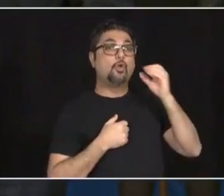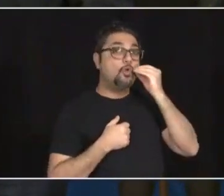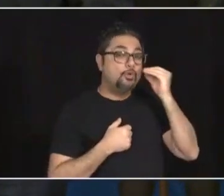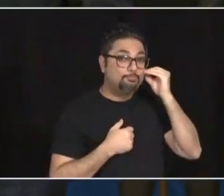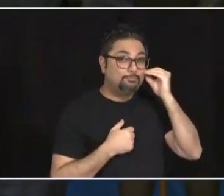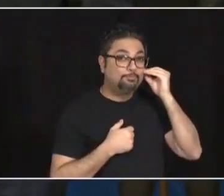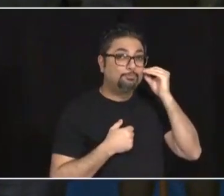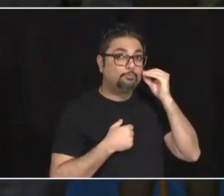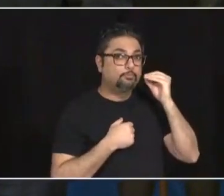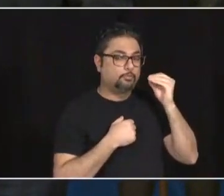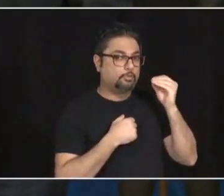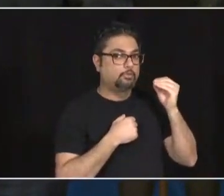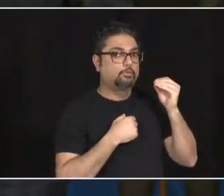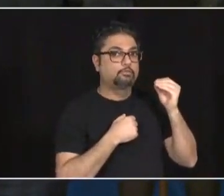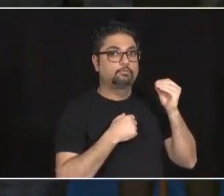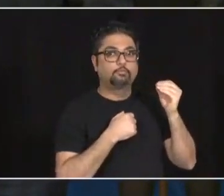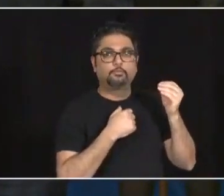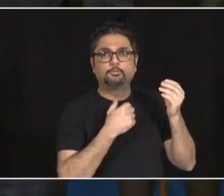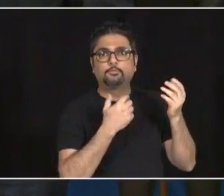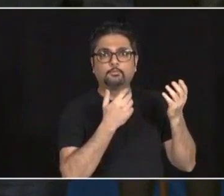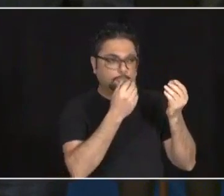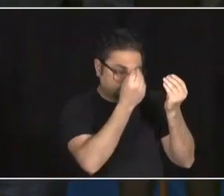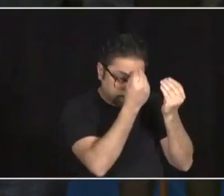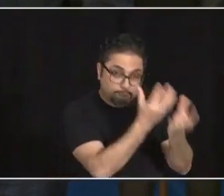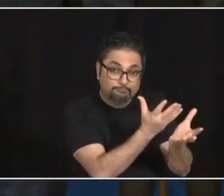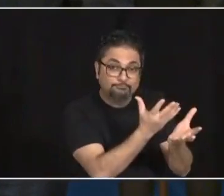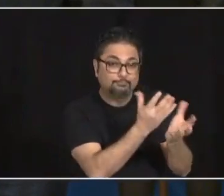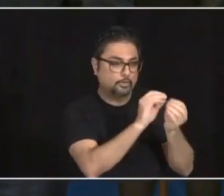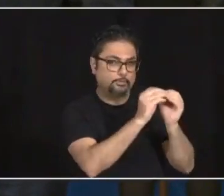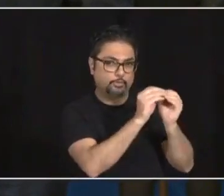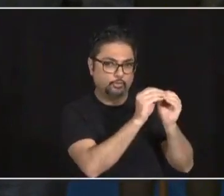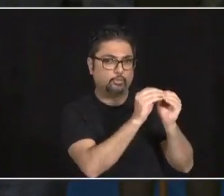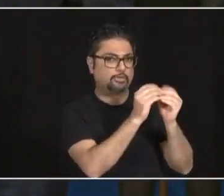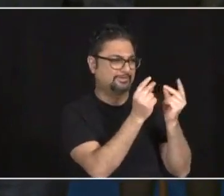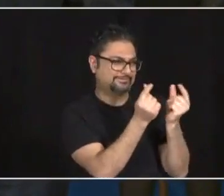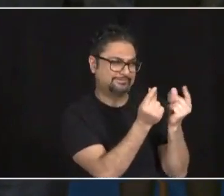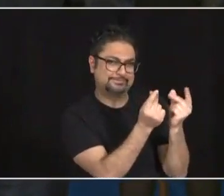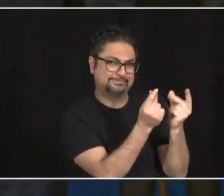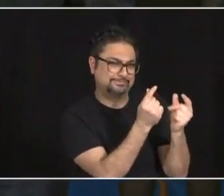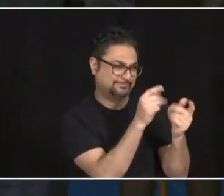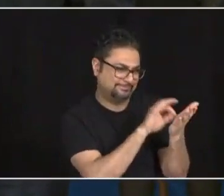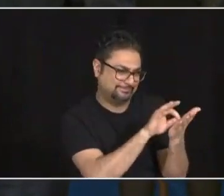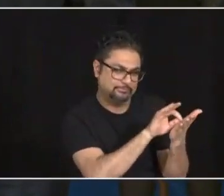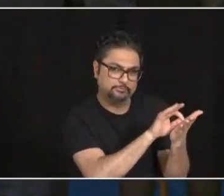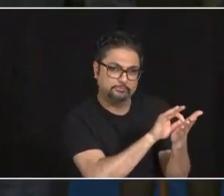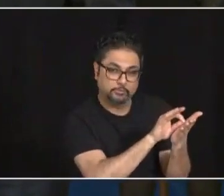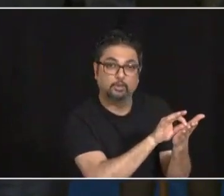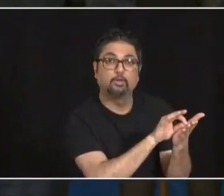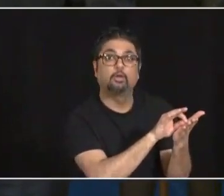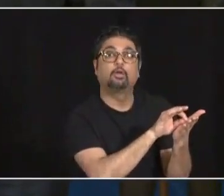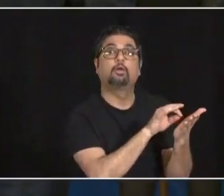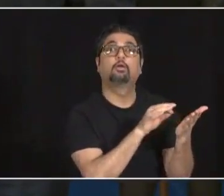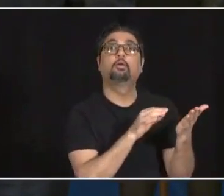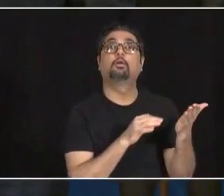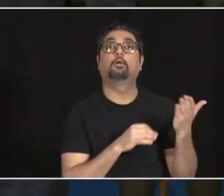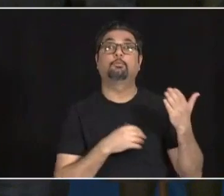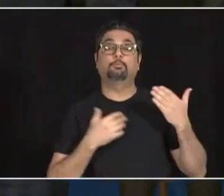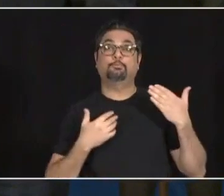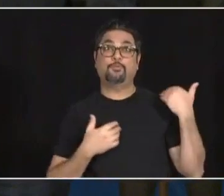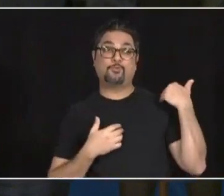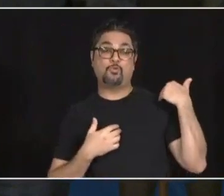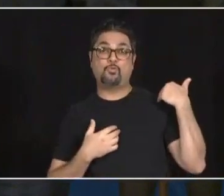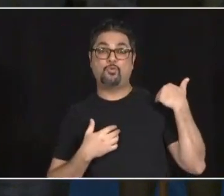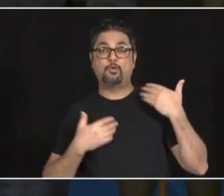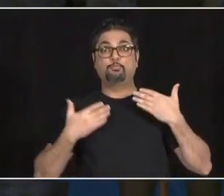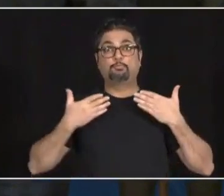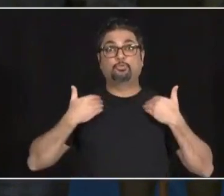put that together in a more timely way. And so at one point it was the Ministry of Long-Term Care that was slow getting the information.